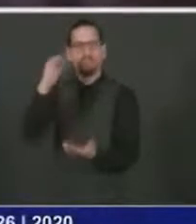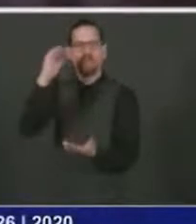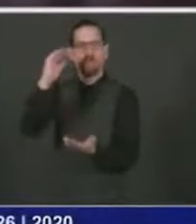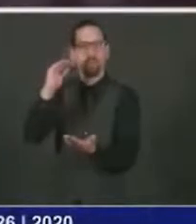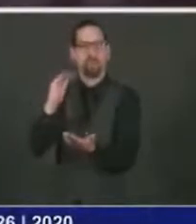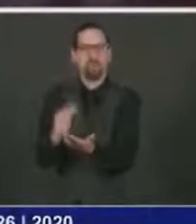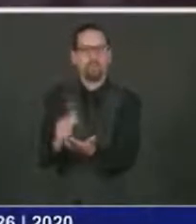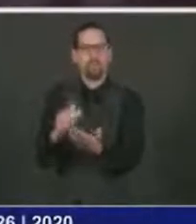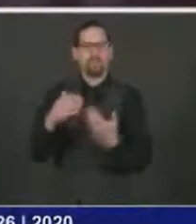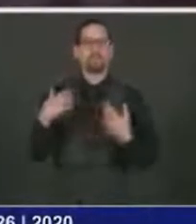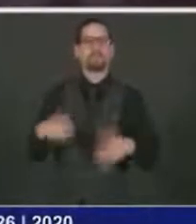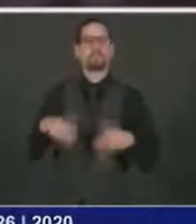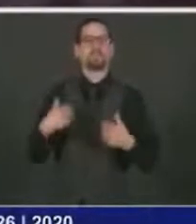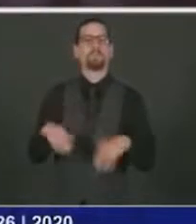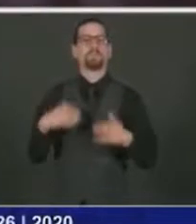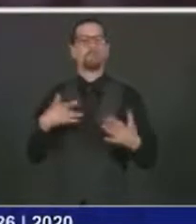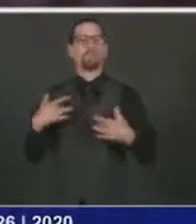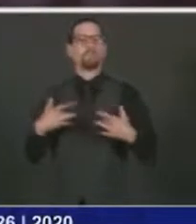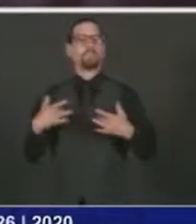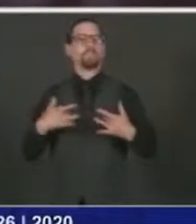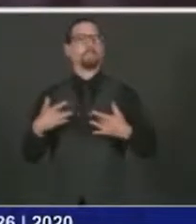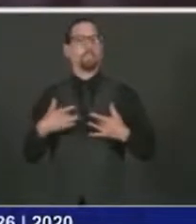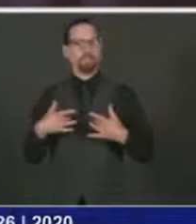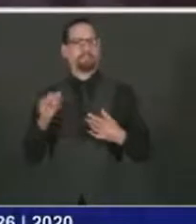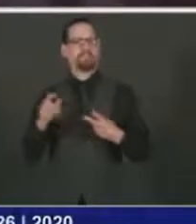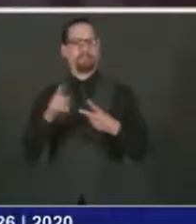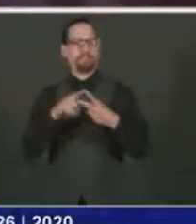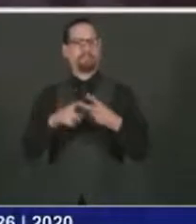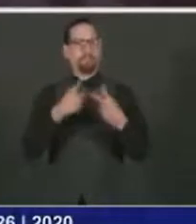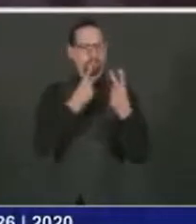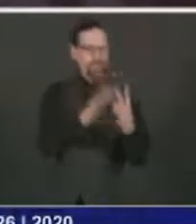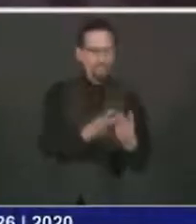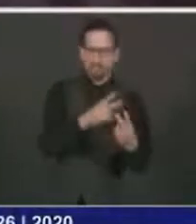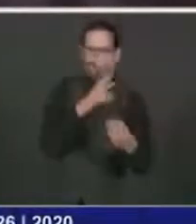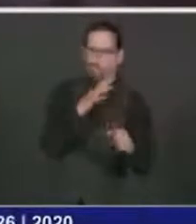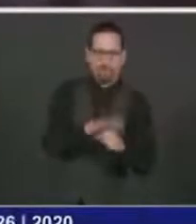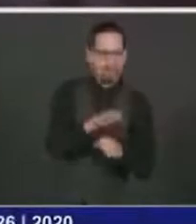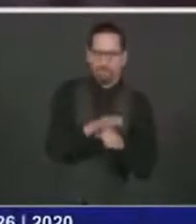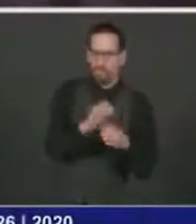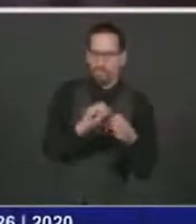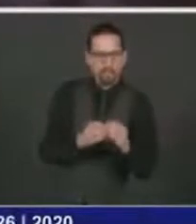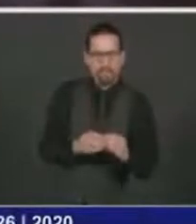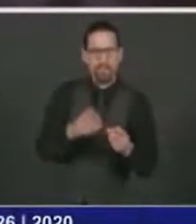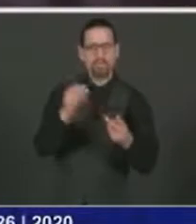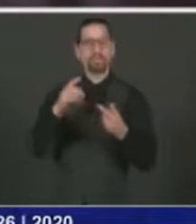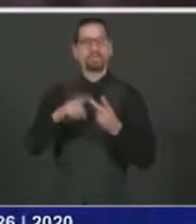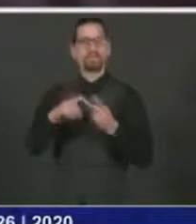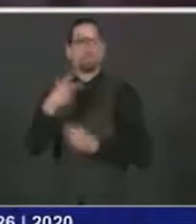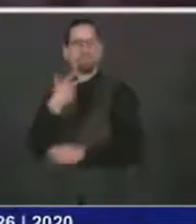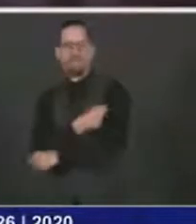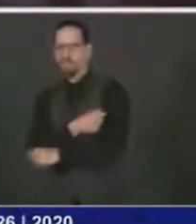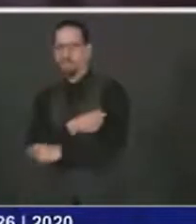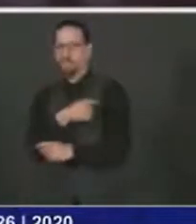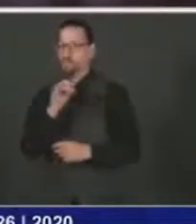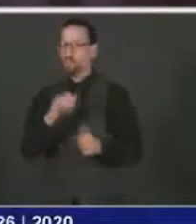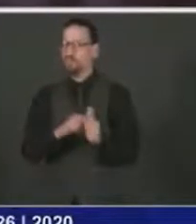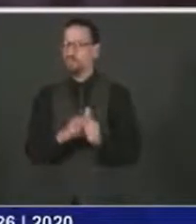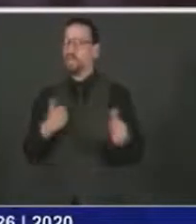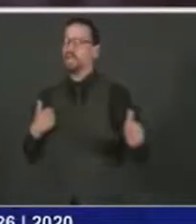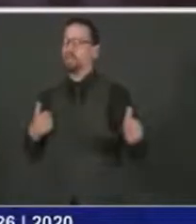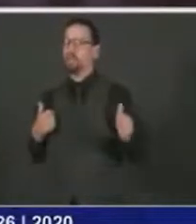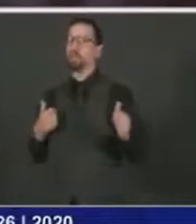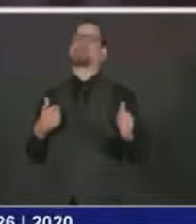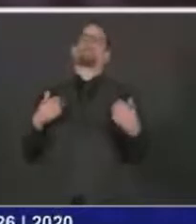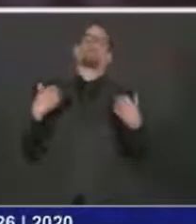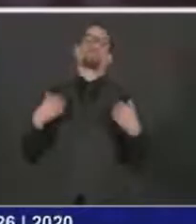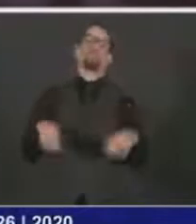visits over the past several months. We're behind. It's a problem. It's going to manifest itself in